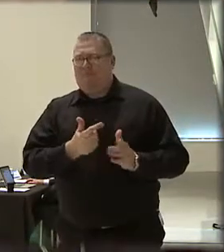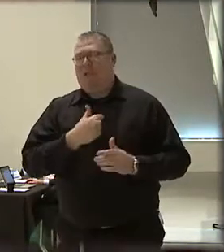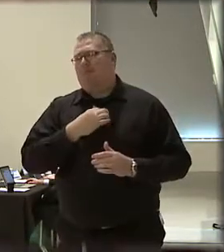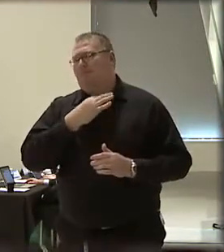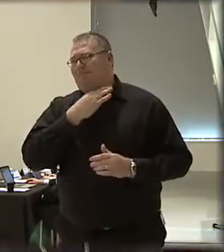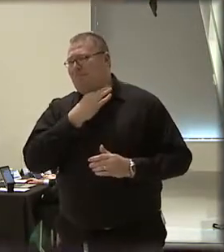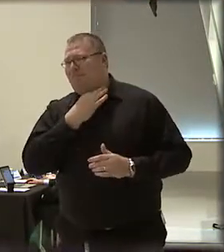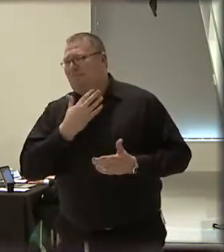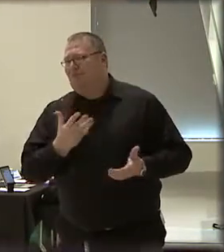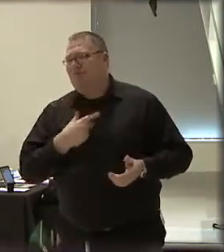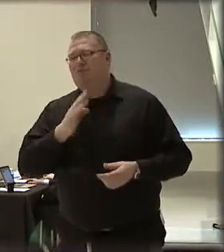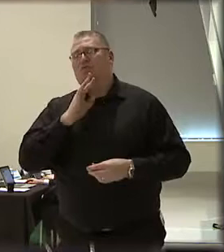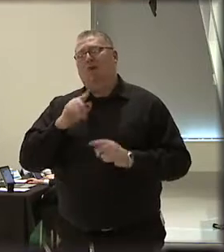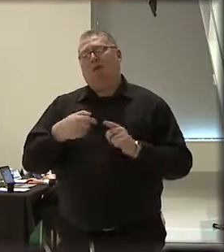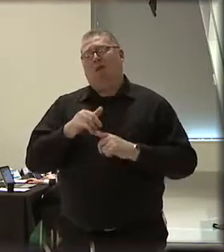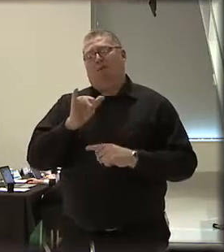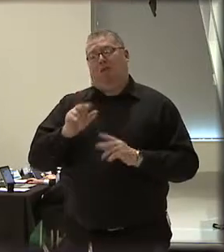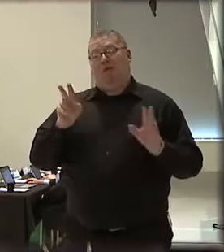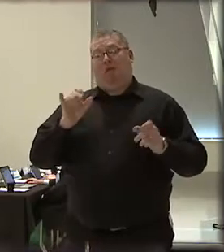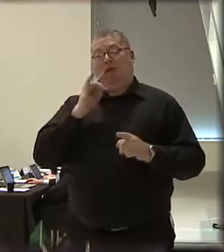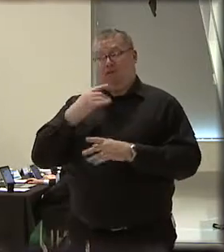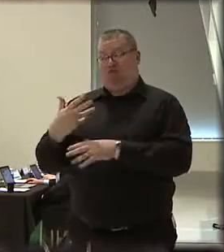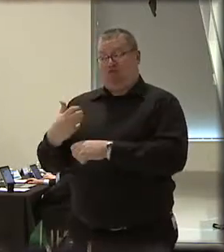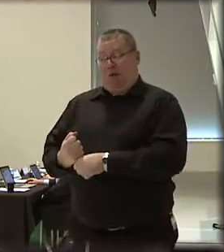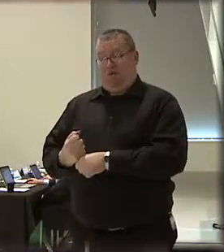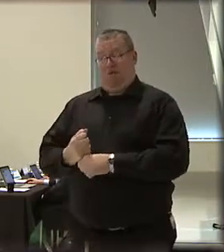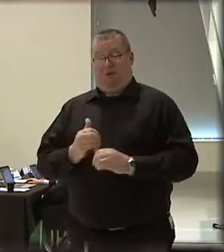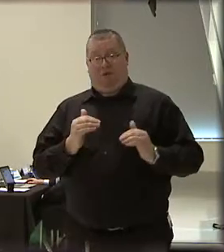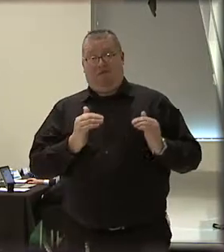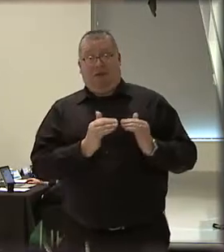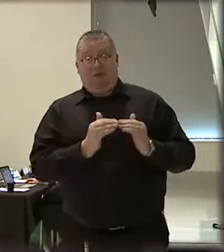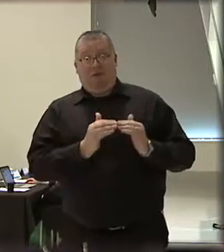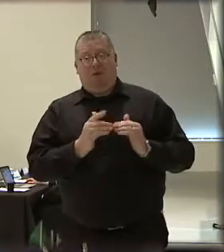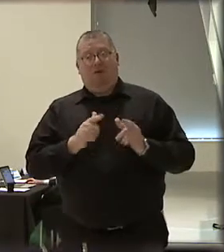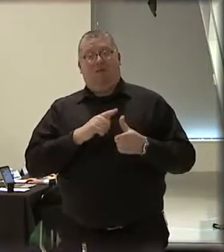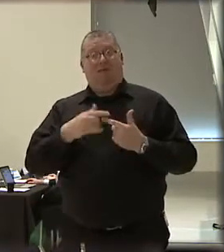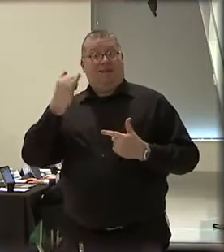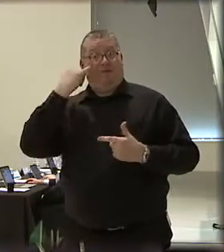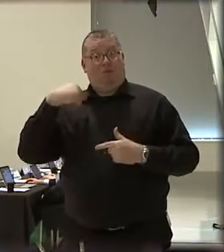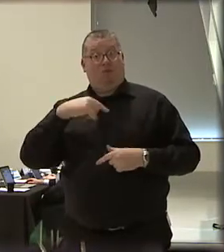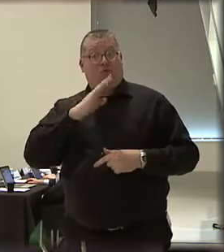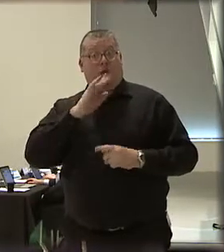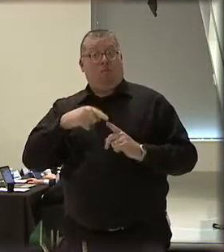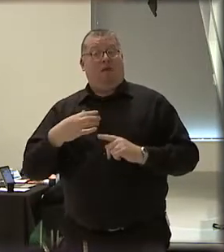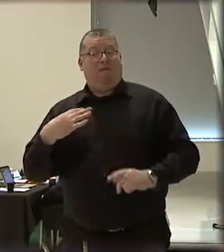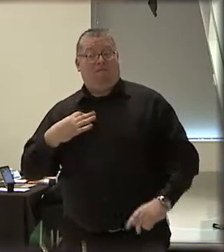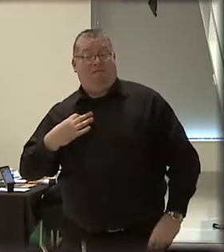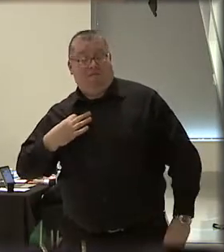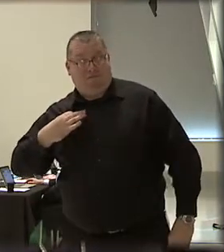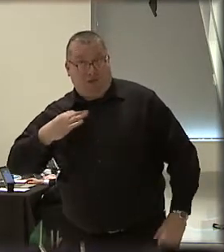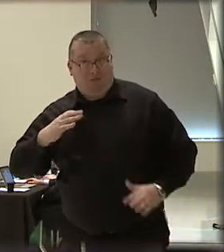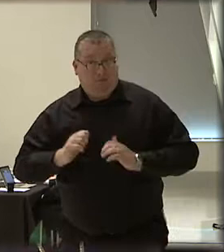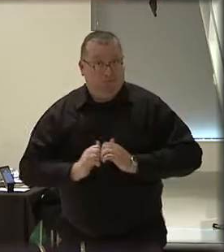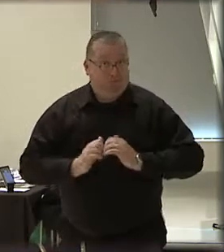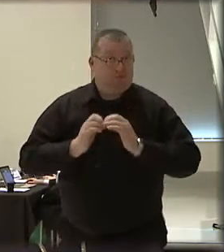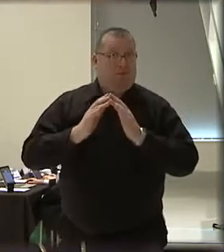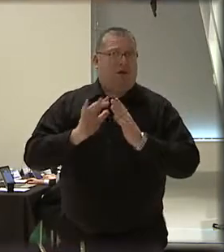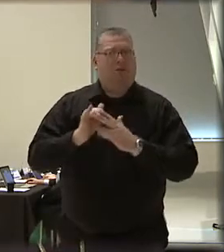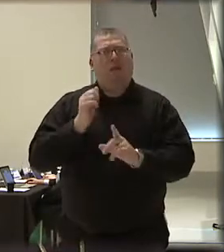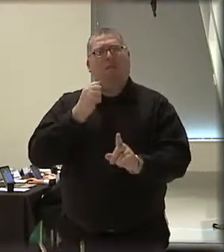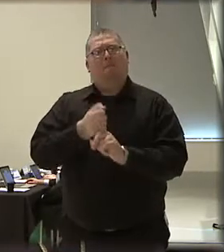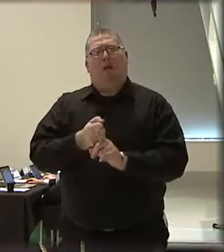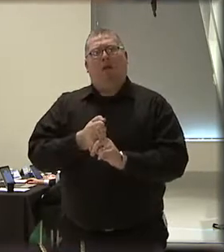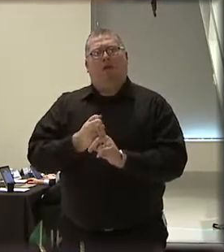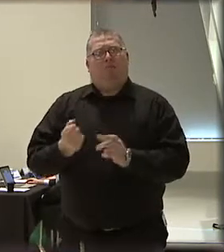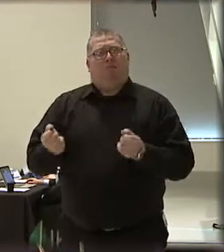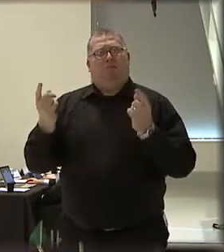wondering, when we're talking about this issue of trust and fairness, if we're talking about a voluntary rollout, does this impact the perception